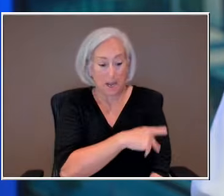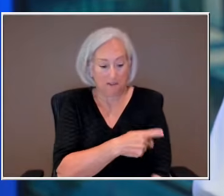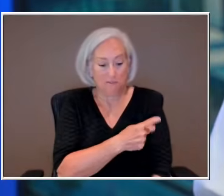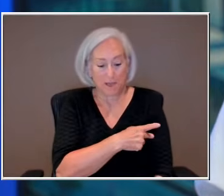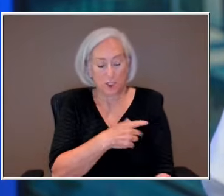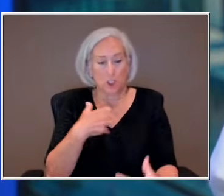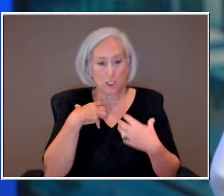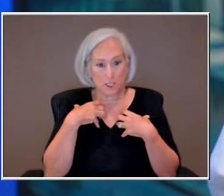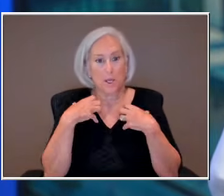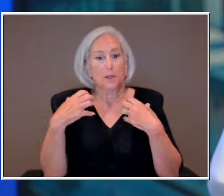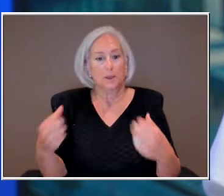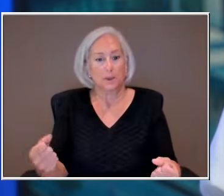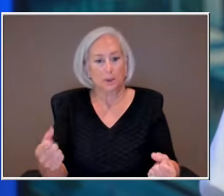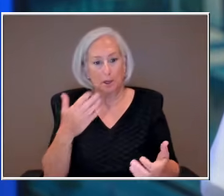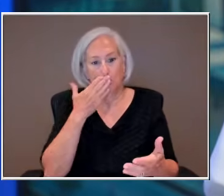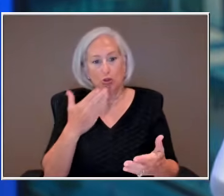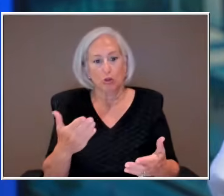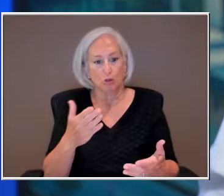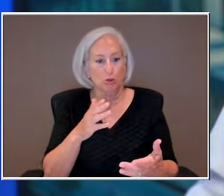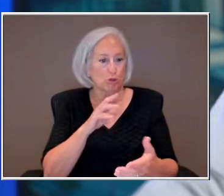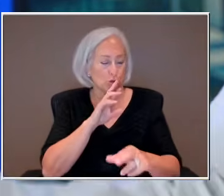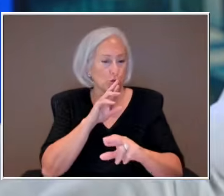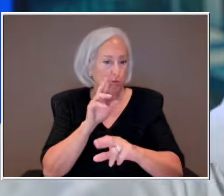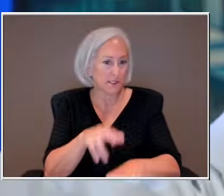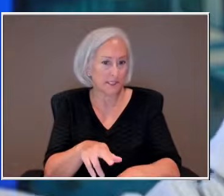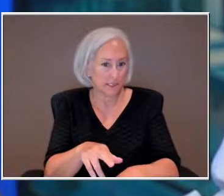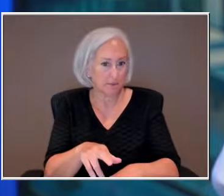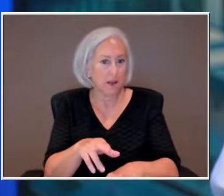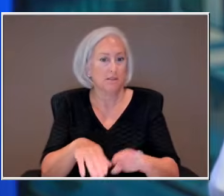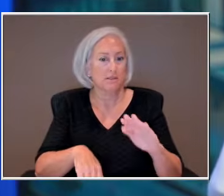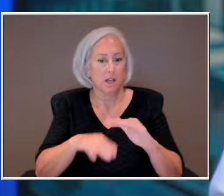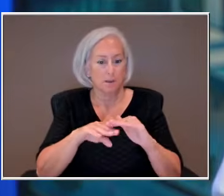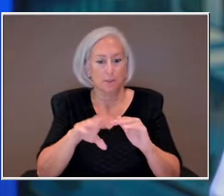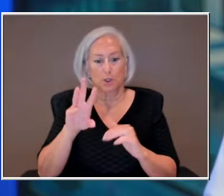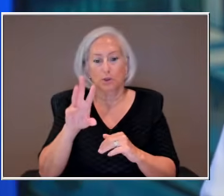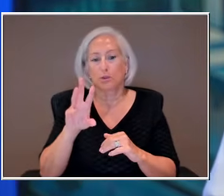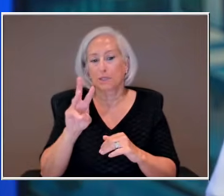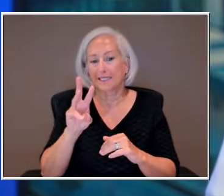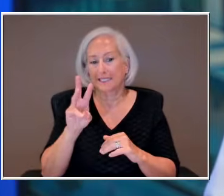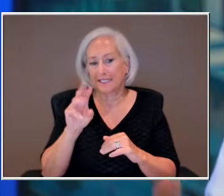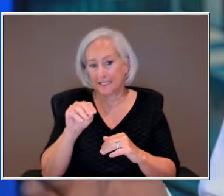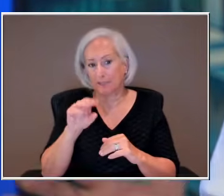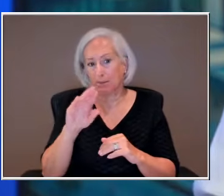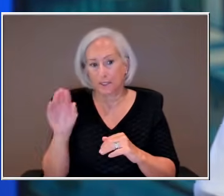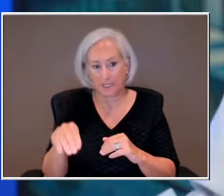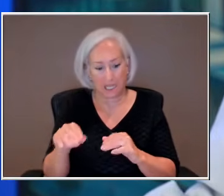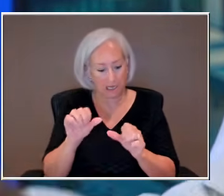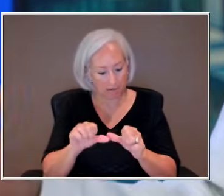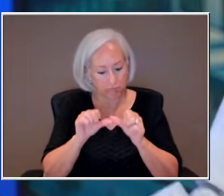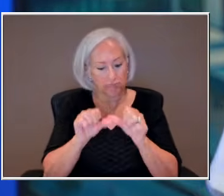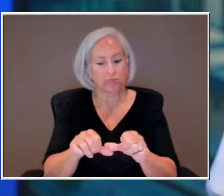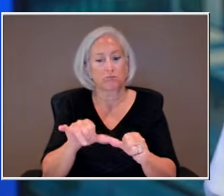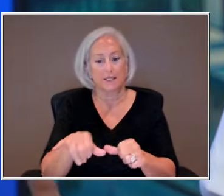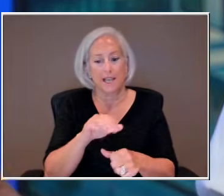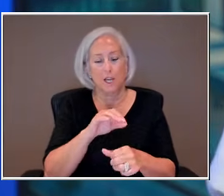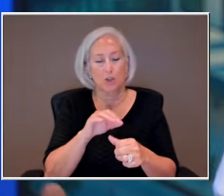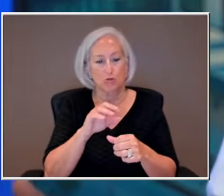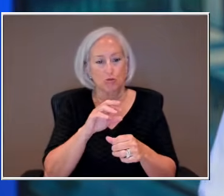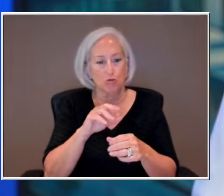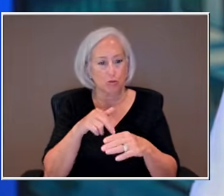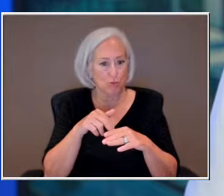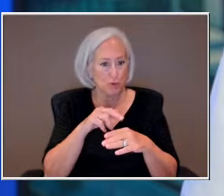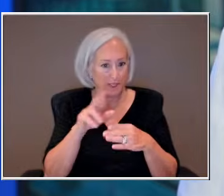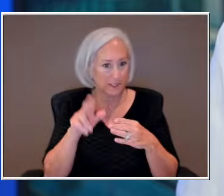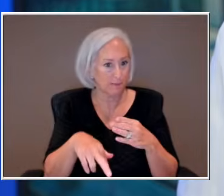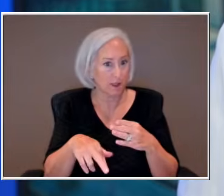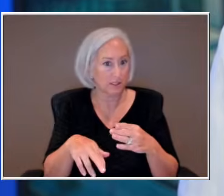deep responses. Up to 60% of them will retain those responses, and that is like pretty amazing, at least in the myeloma field. That has not been